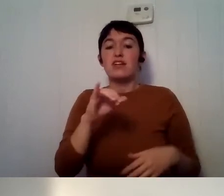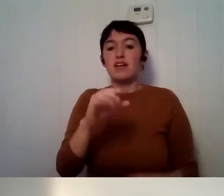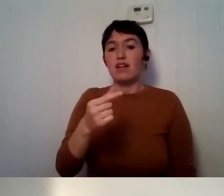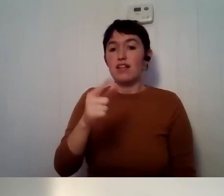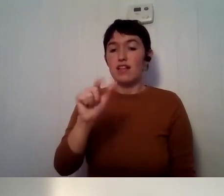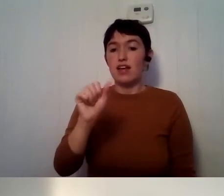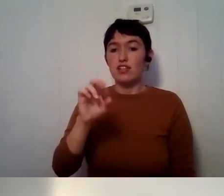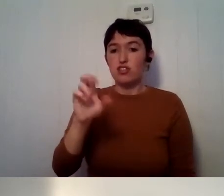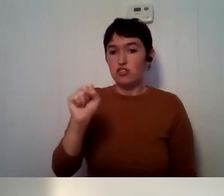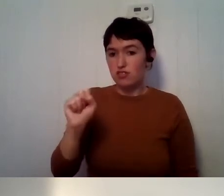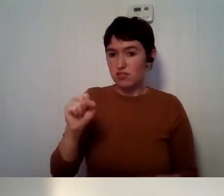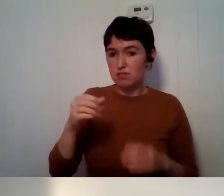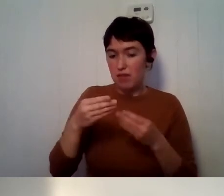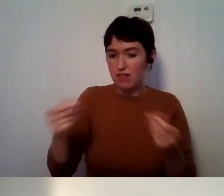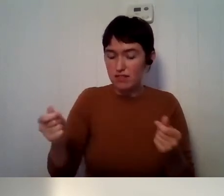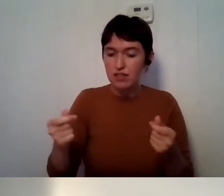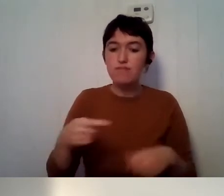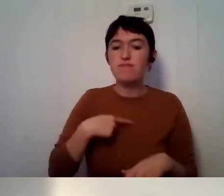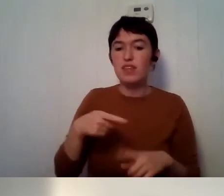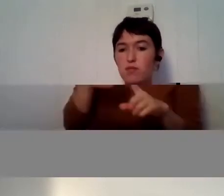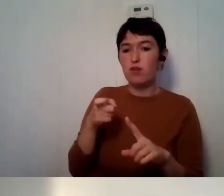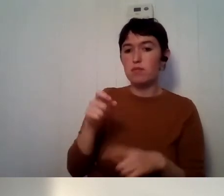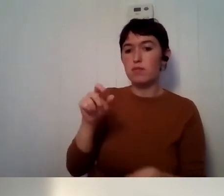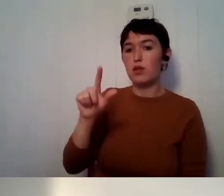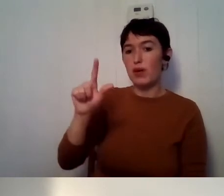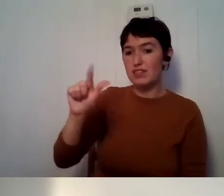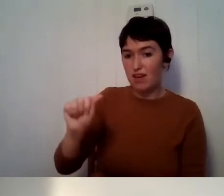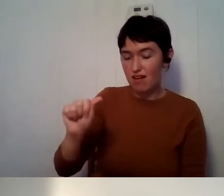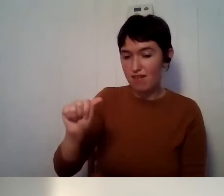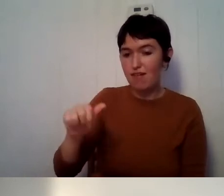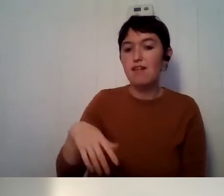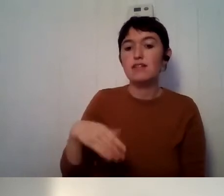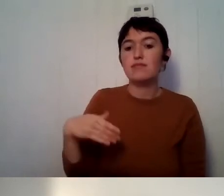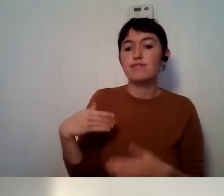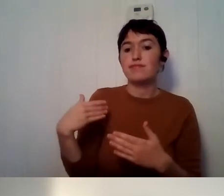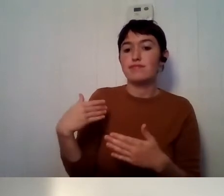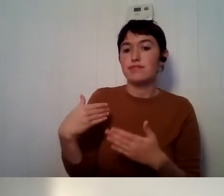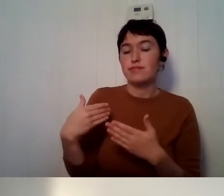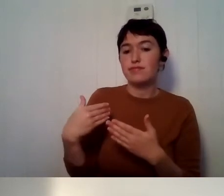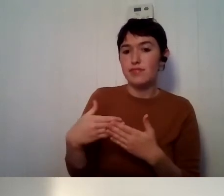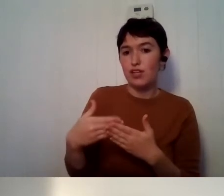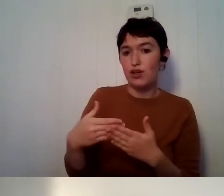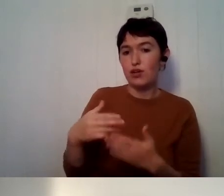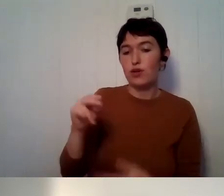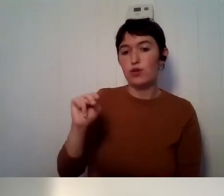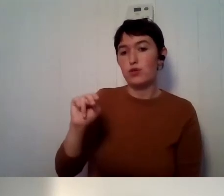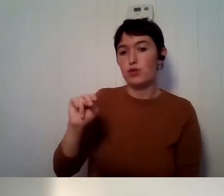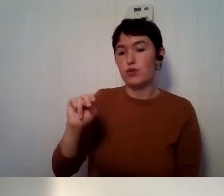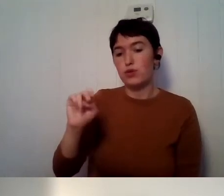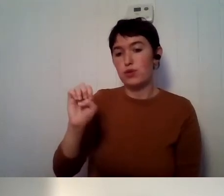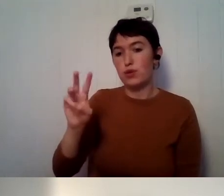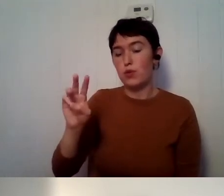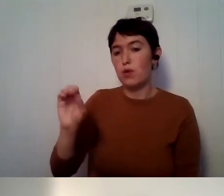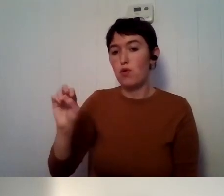Louisiana, along the Gulf of Mexico, right by New Orleans. And so I